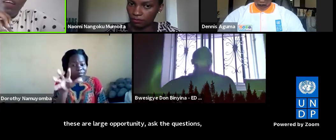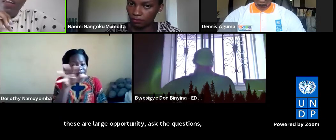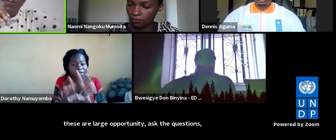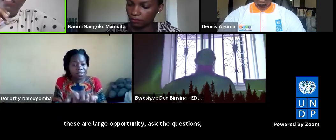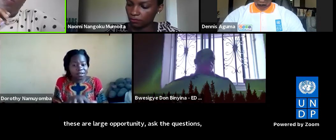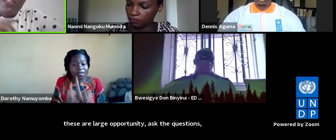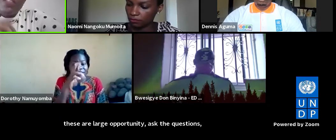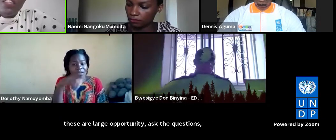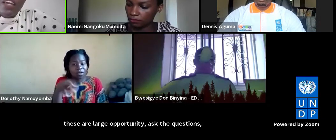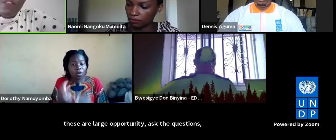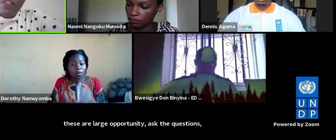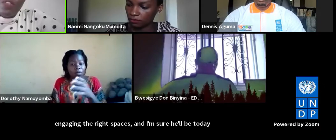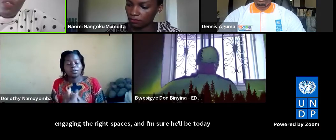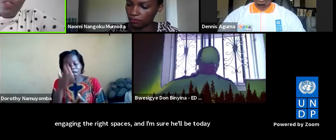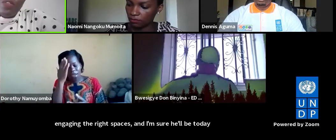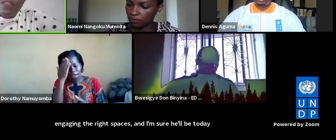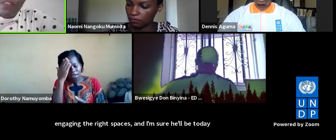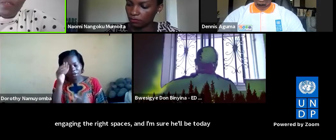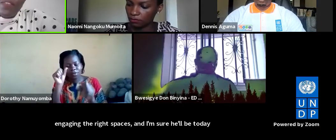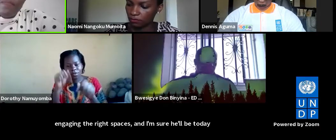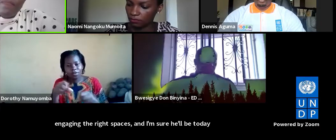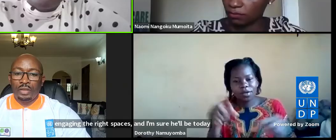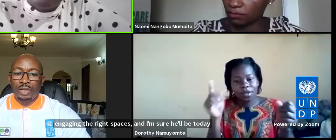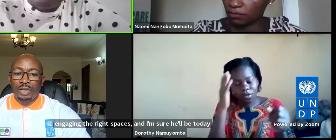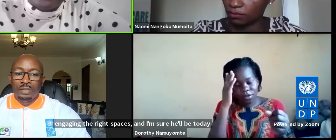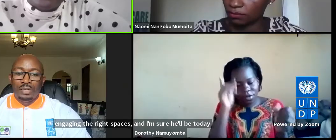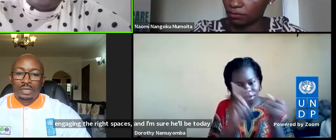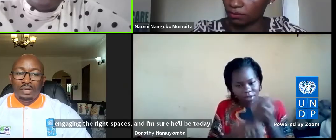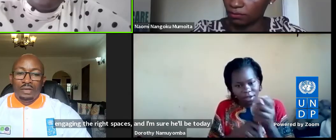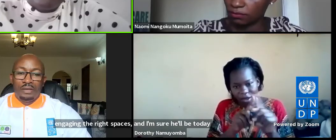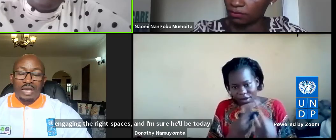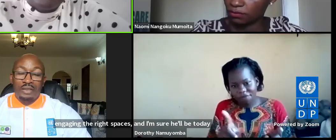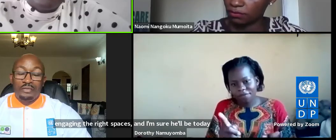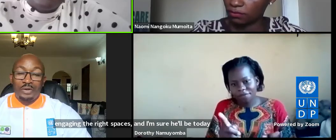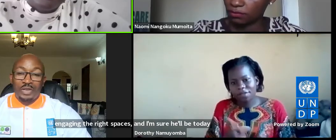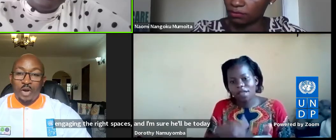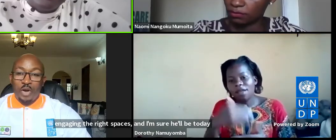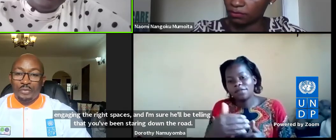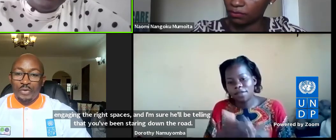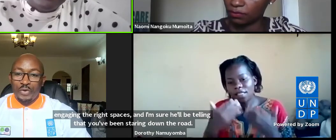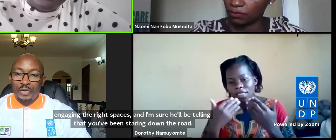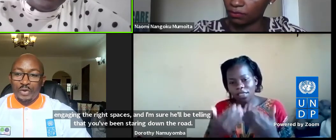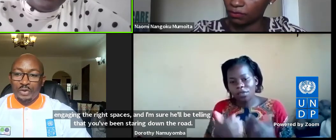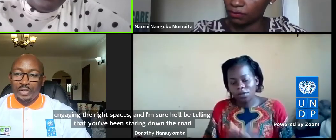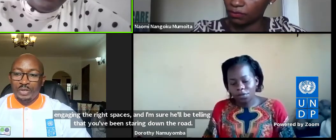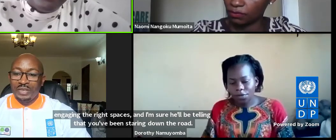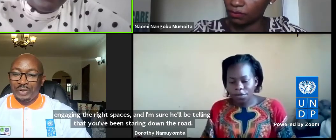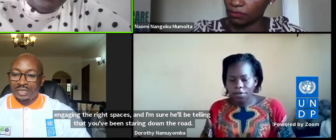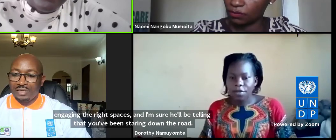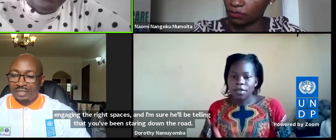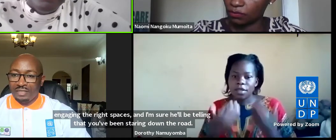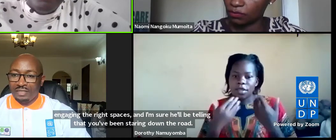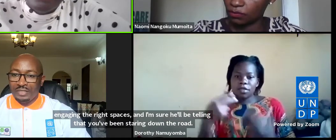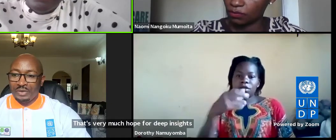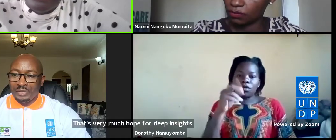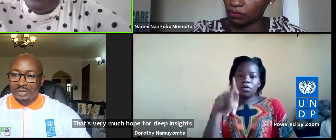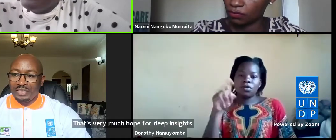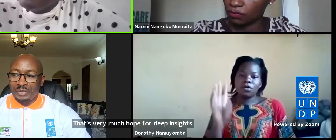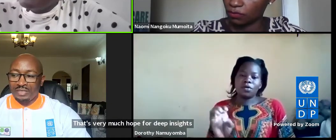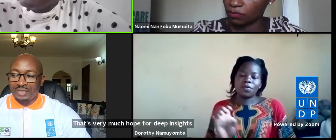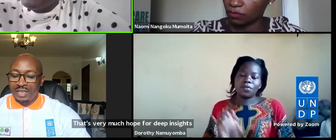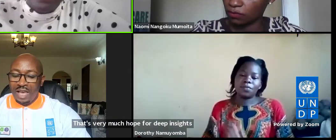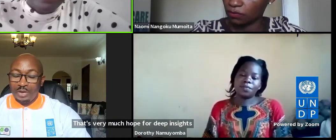sure you'll be telling a different story down the road. Thanks. Thank you very much, Hope, for your deep insights